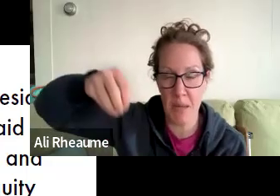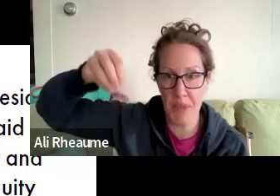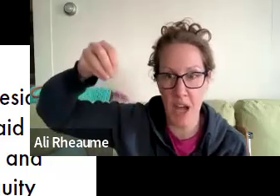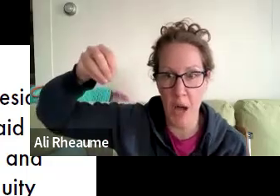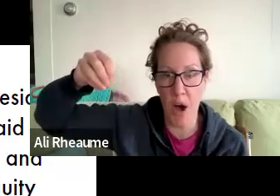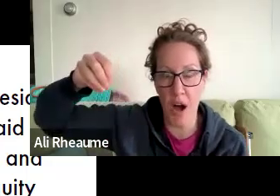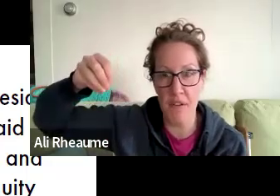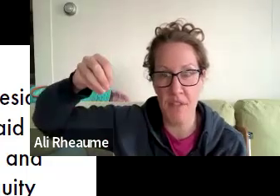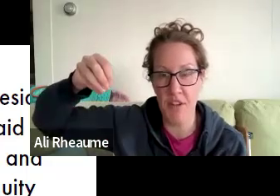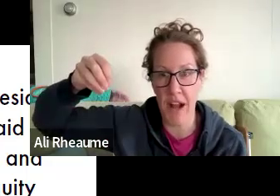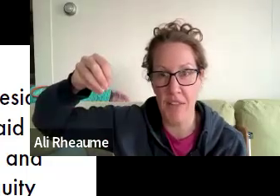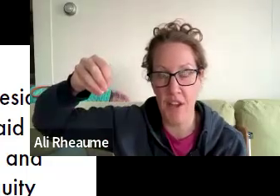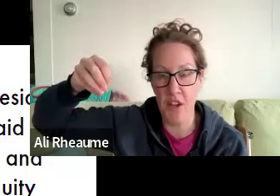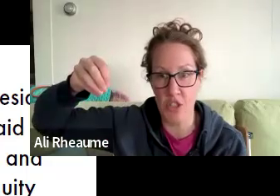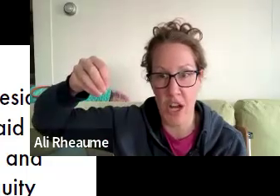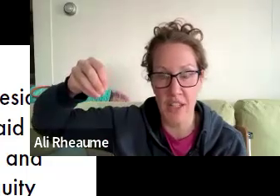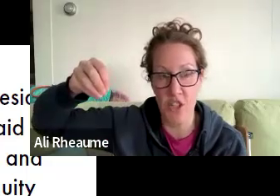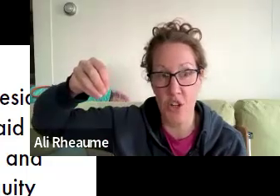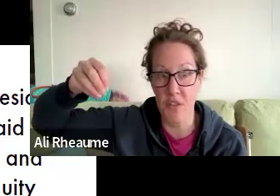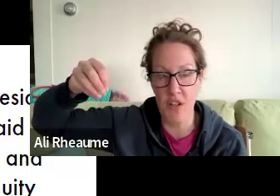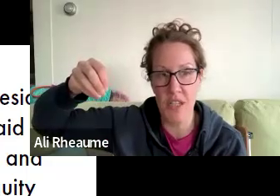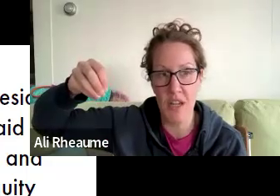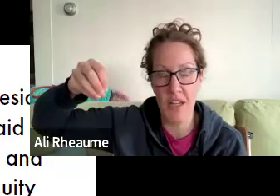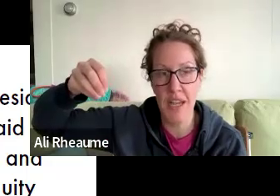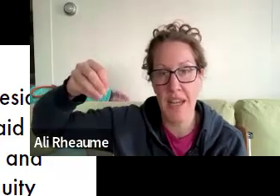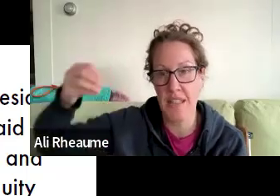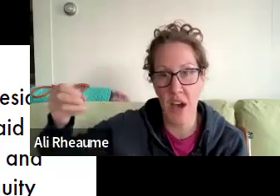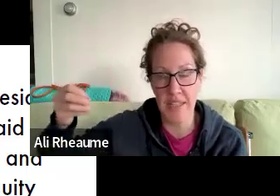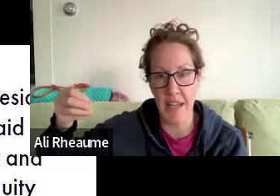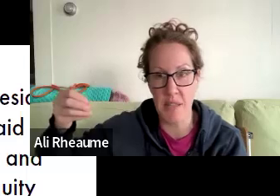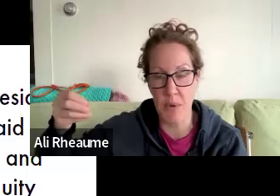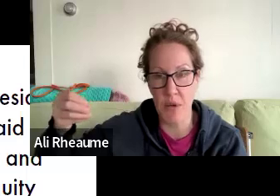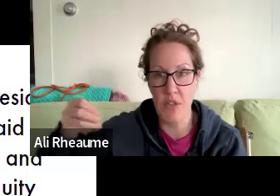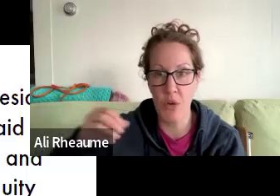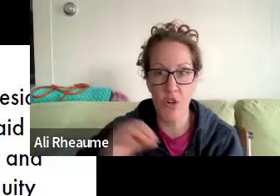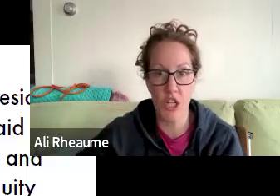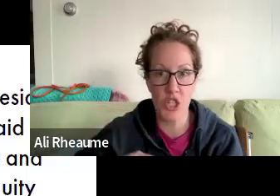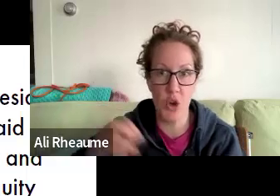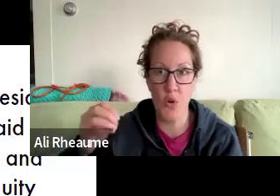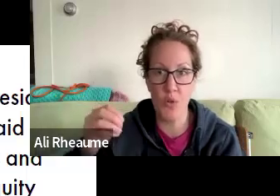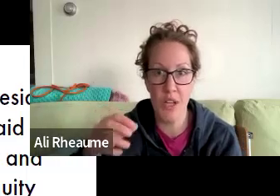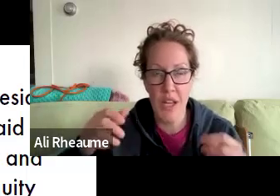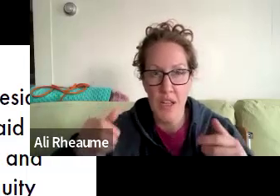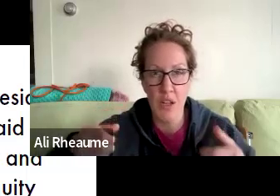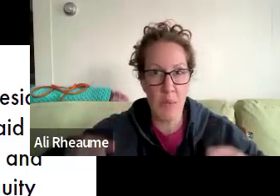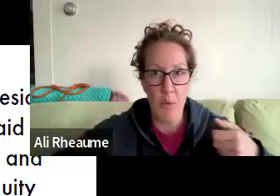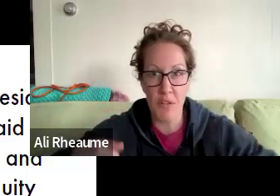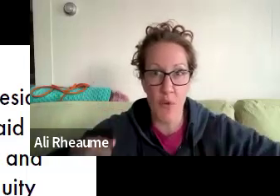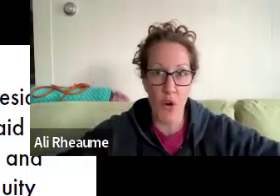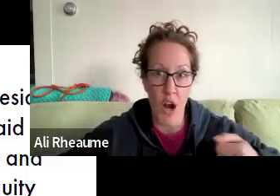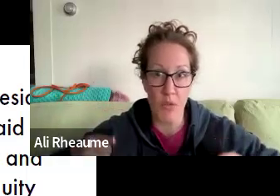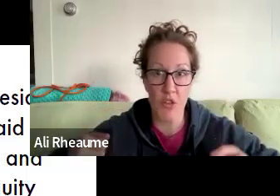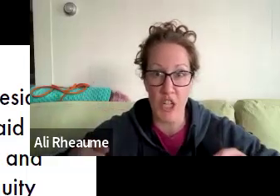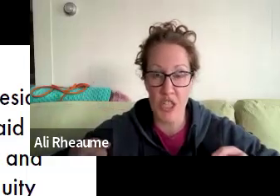can pick something up off of the ground that you're trying to traverse on, it's not accessible. So crushed stone, you know, someone